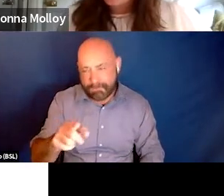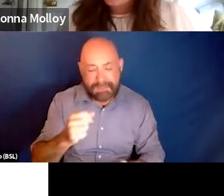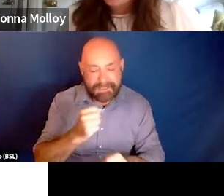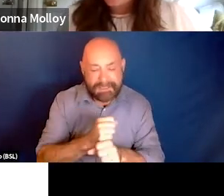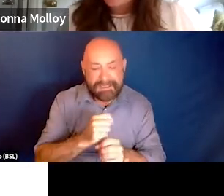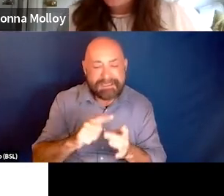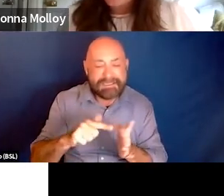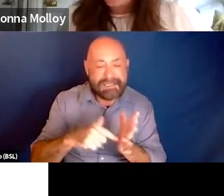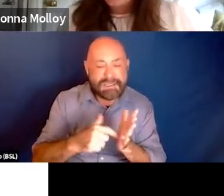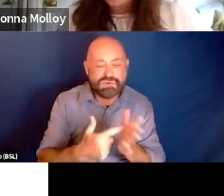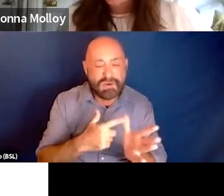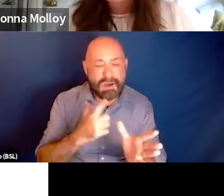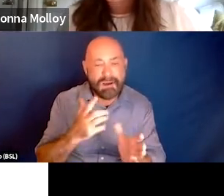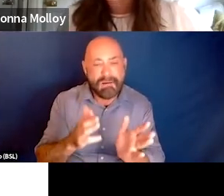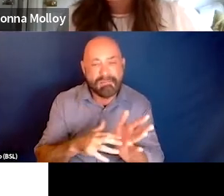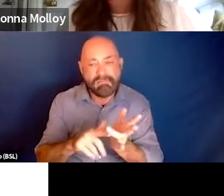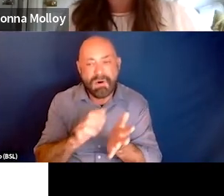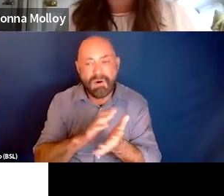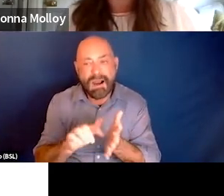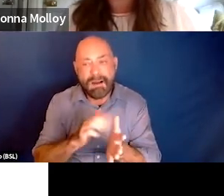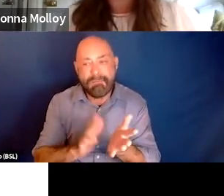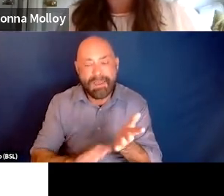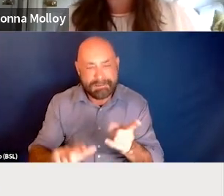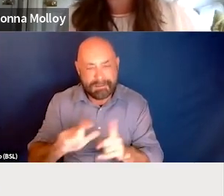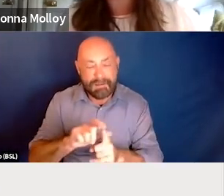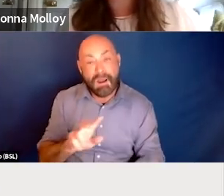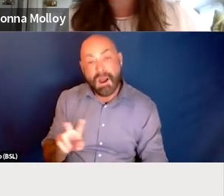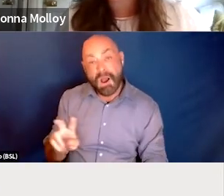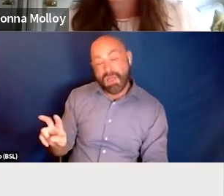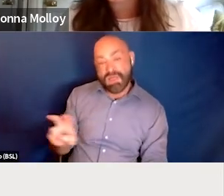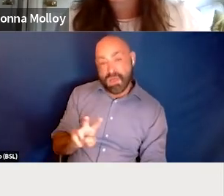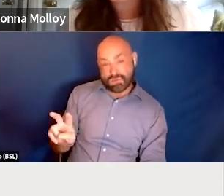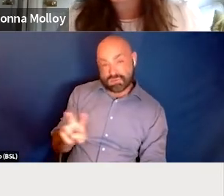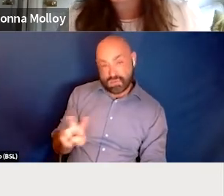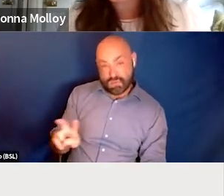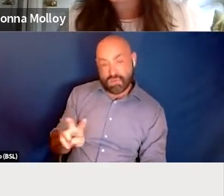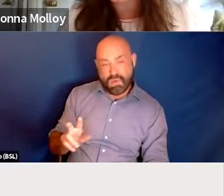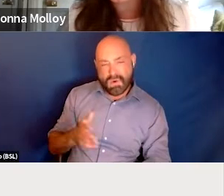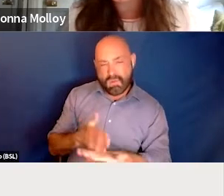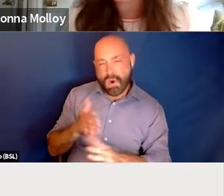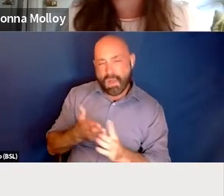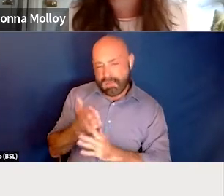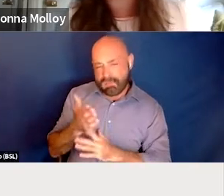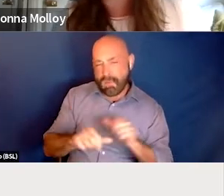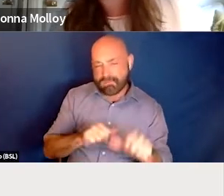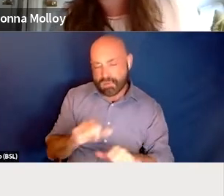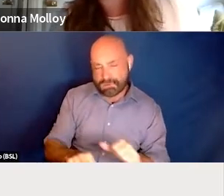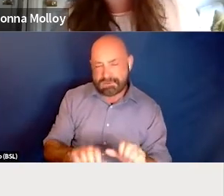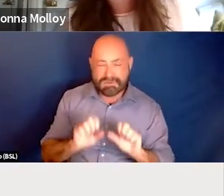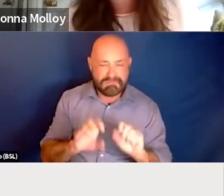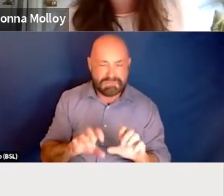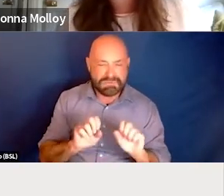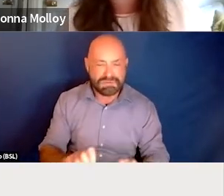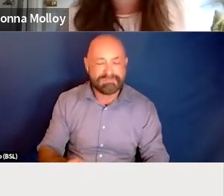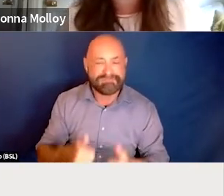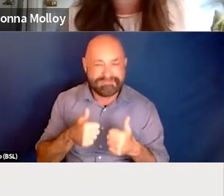who are two colleagues from two of the areas that have been working through this process and can share their